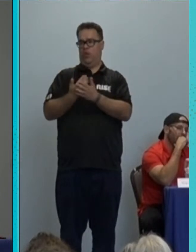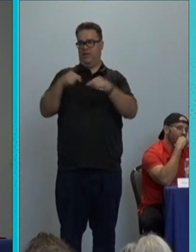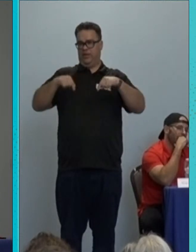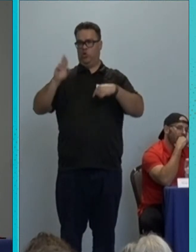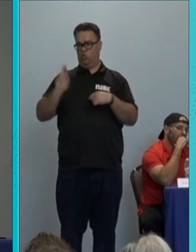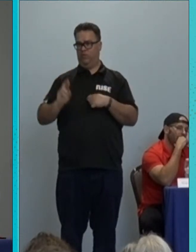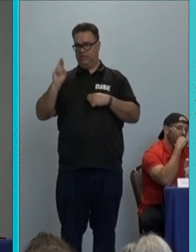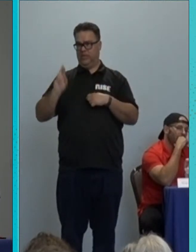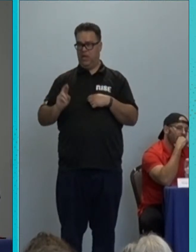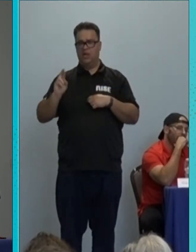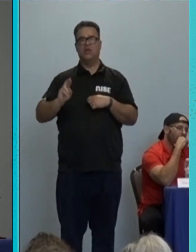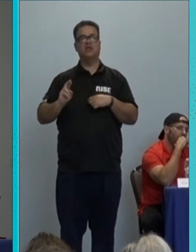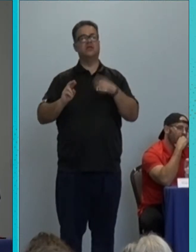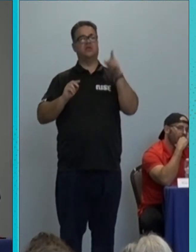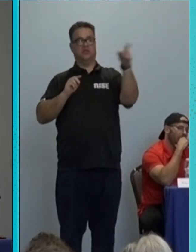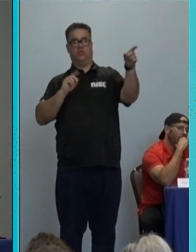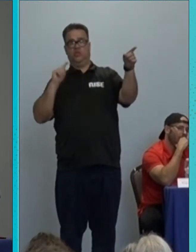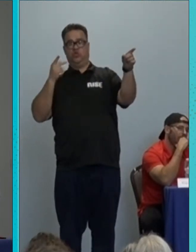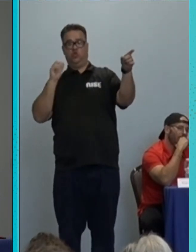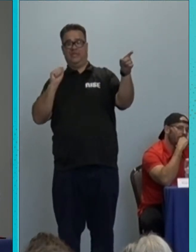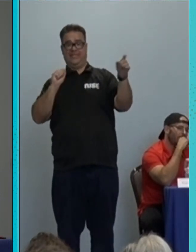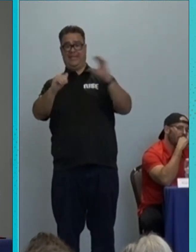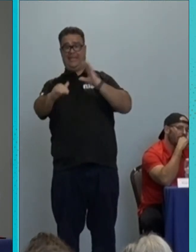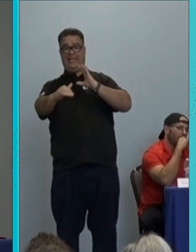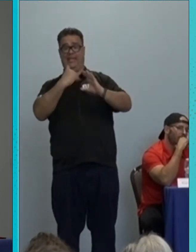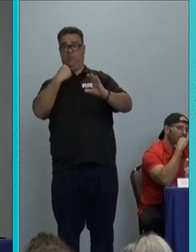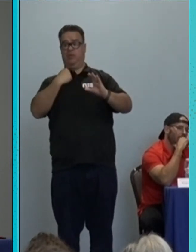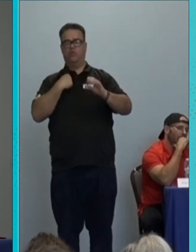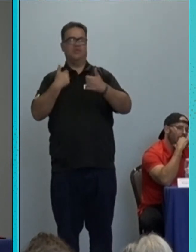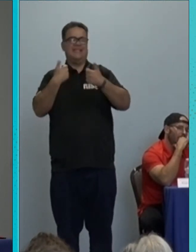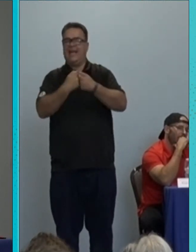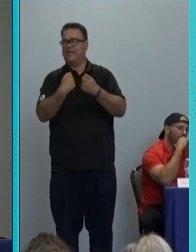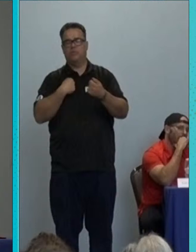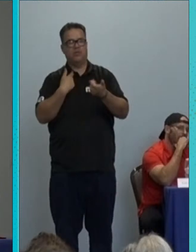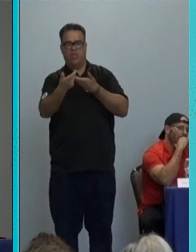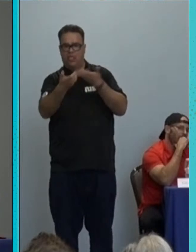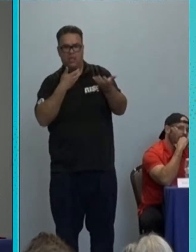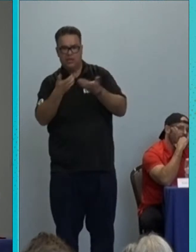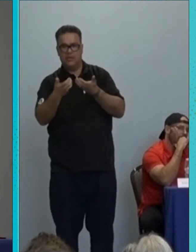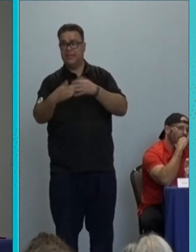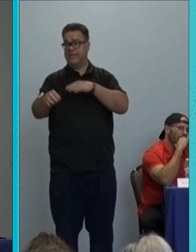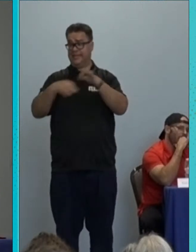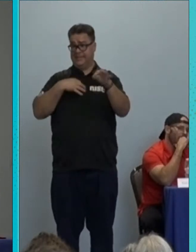Riverside, Teresa emailed me or texted me and said,